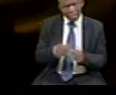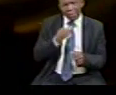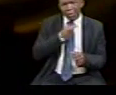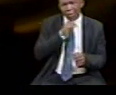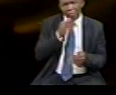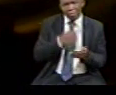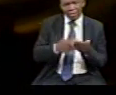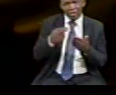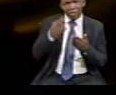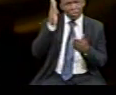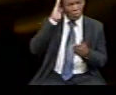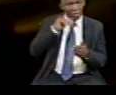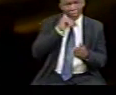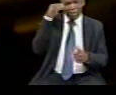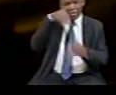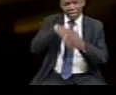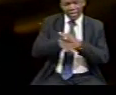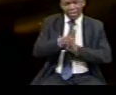of heaven.